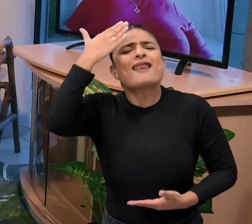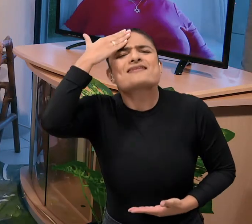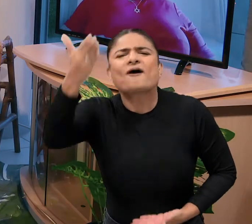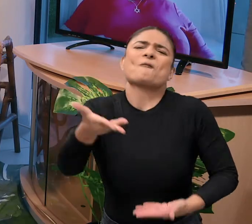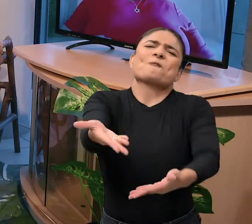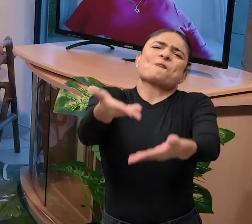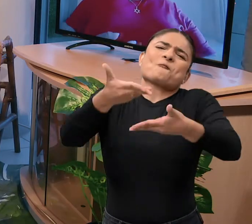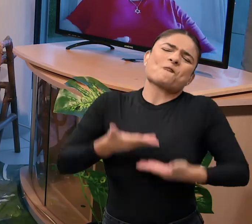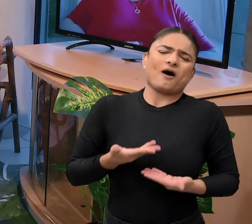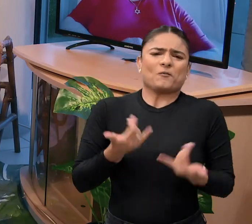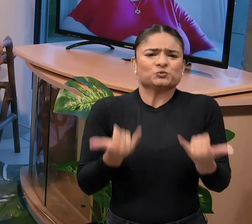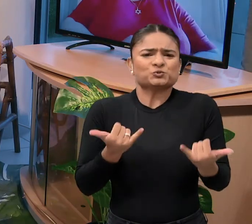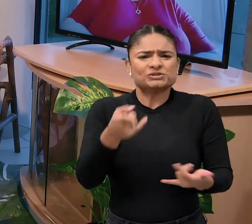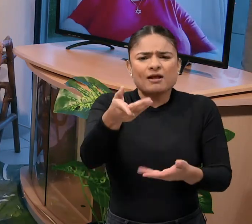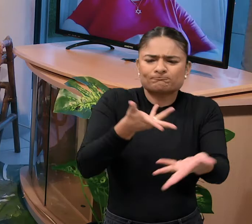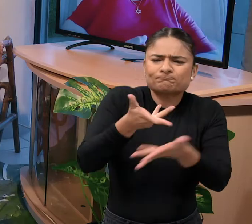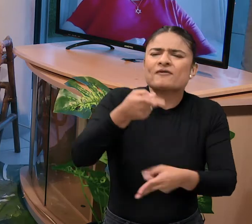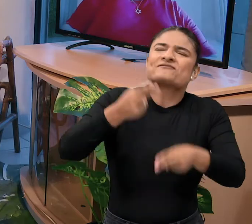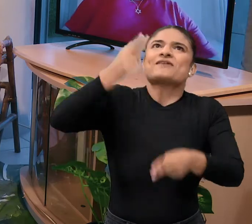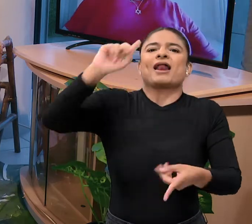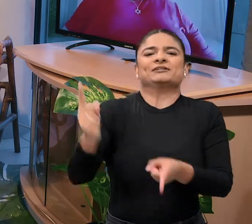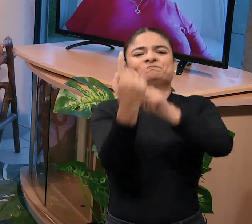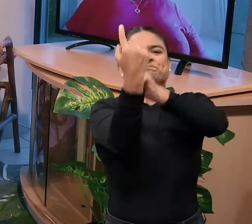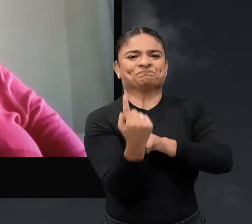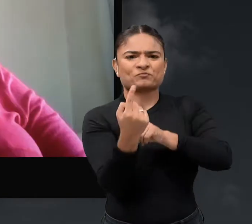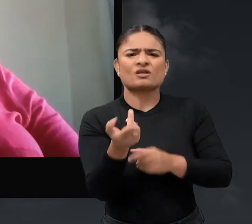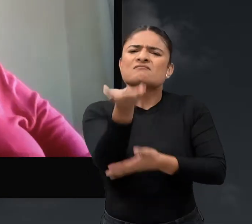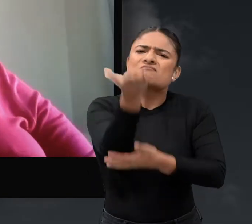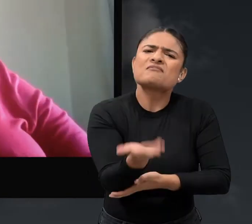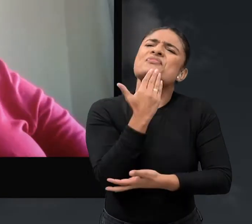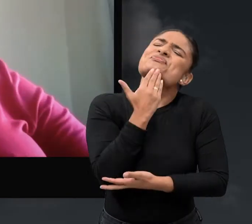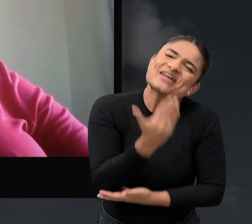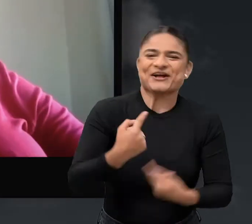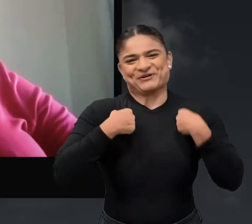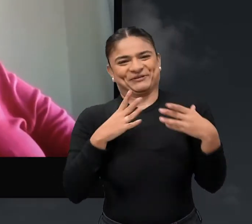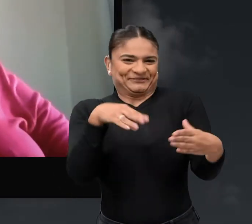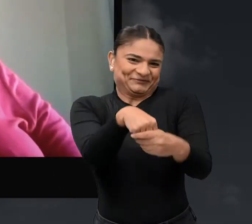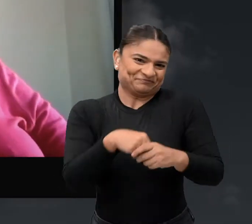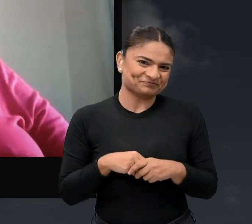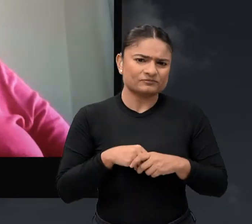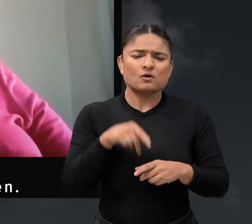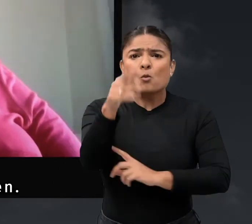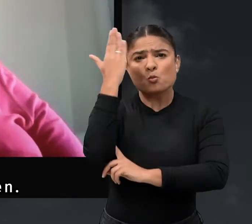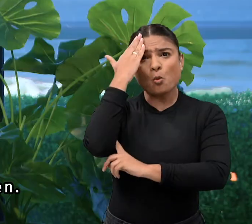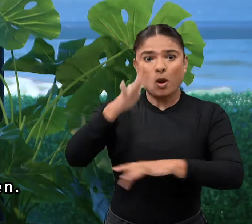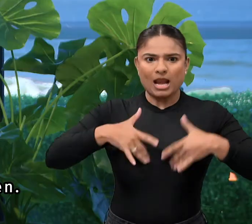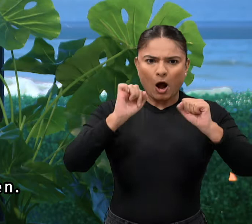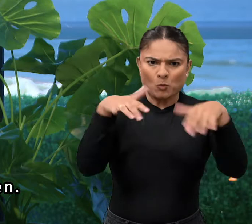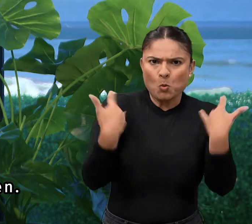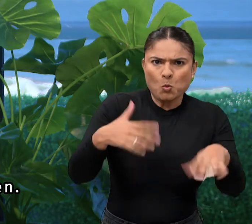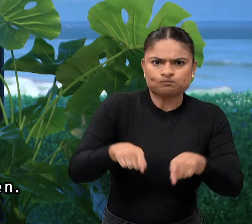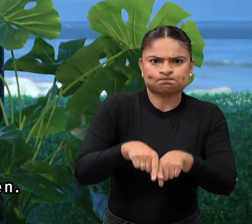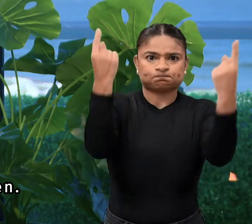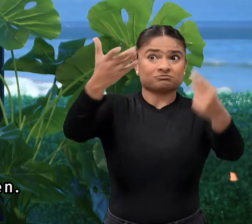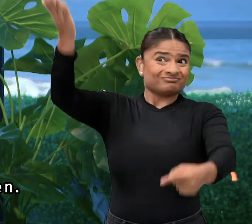Hello, Fadila, and welcome. I'm so happy to finally have you on our show. Hi, thank you for having me. Now, I know that your life